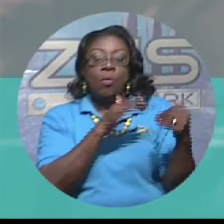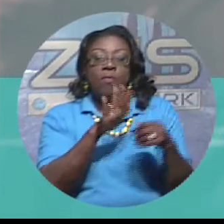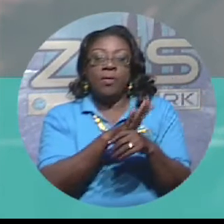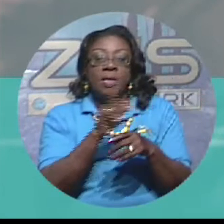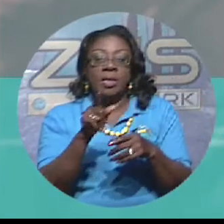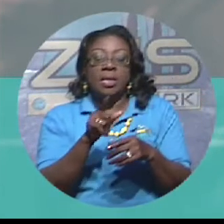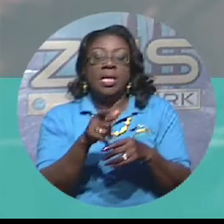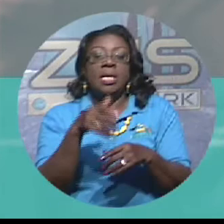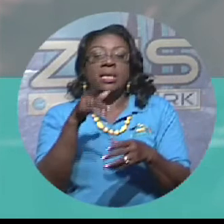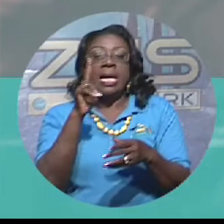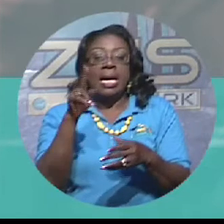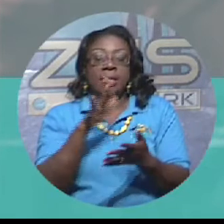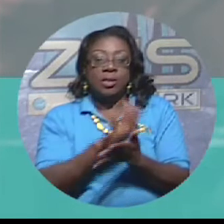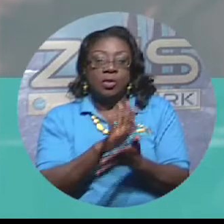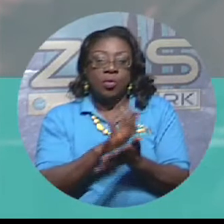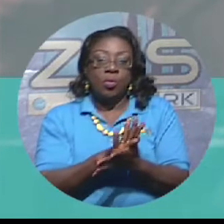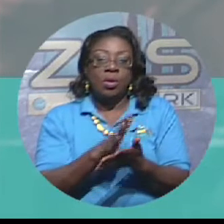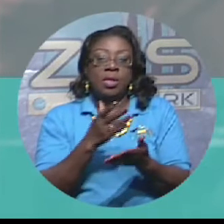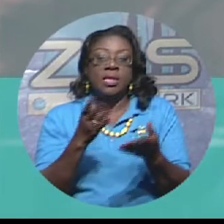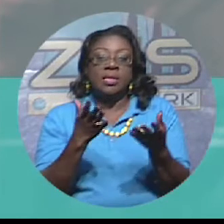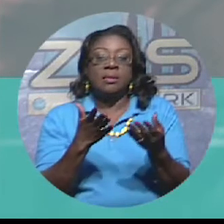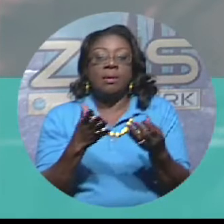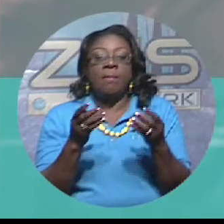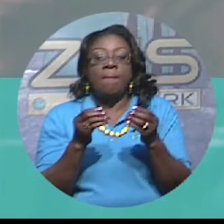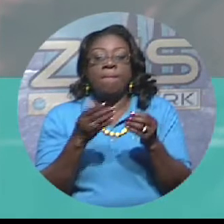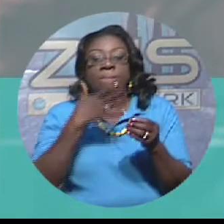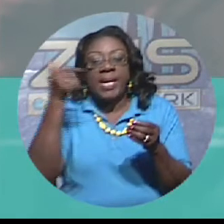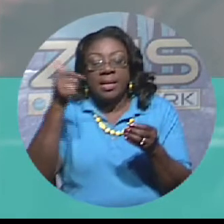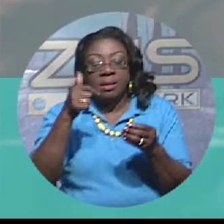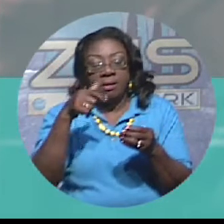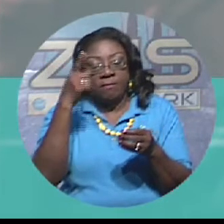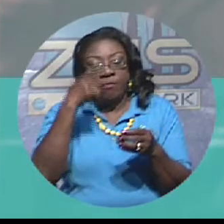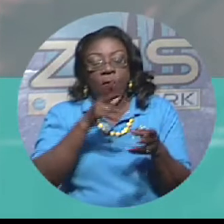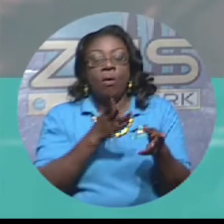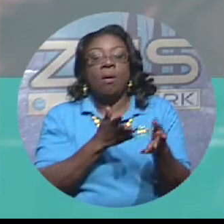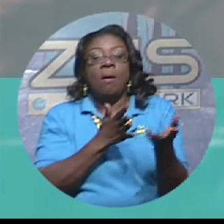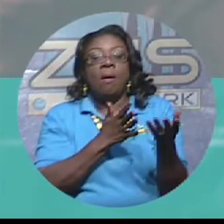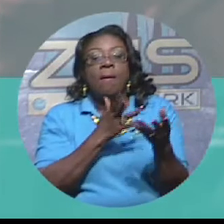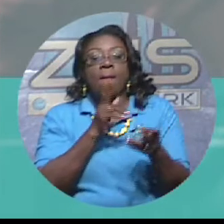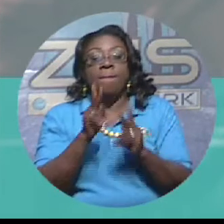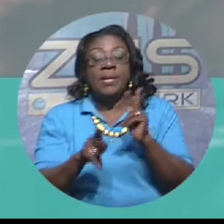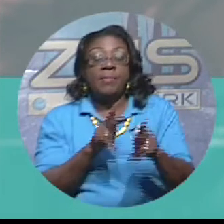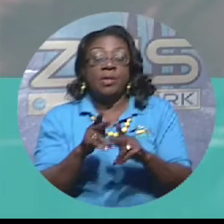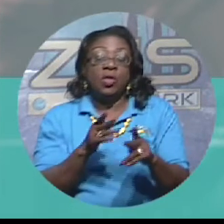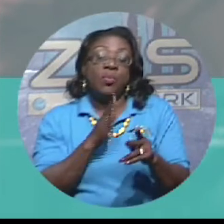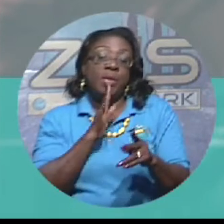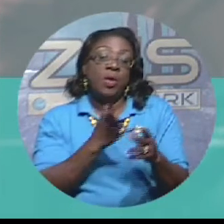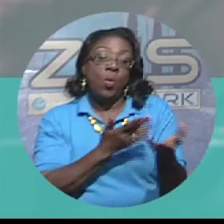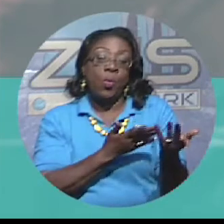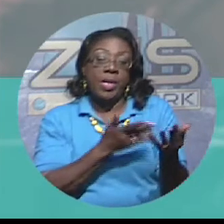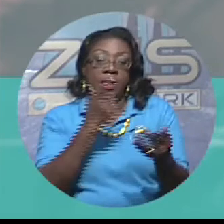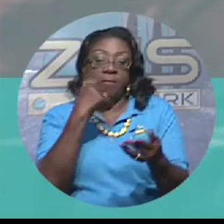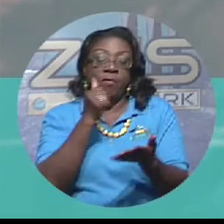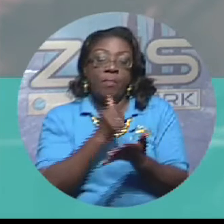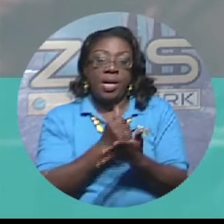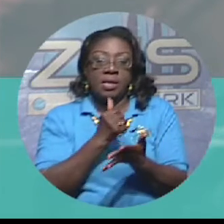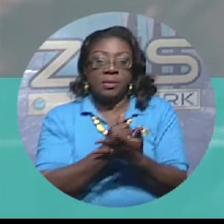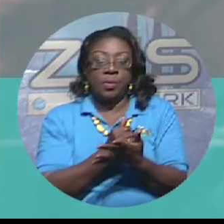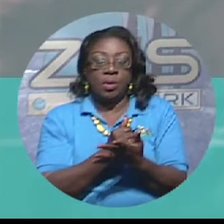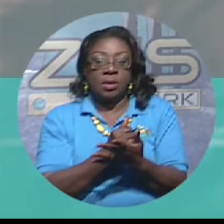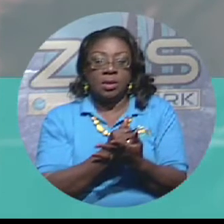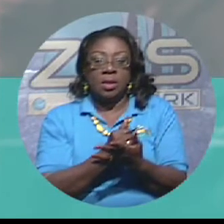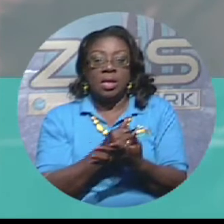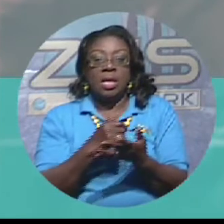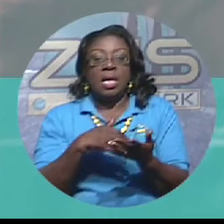Anatole Rogers facility is more comfortable for the customers, and that it'll be a better service until